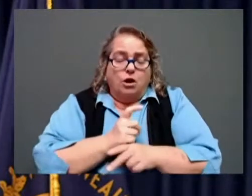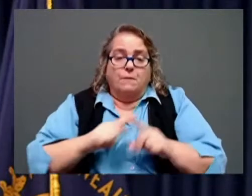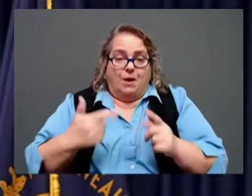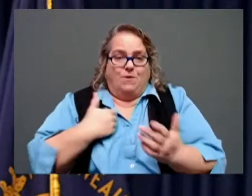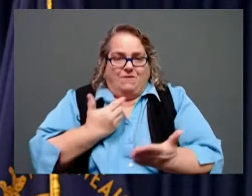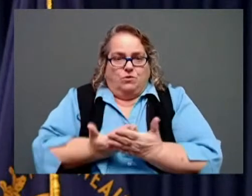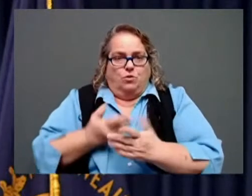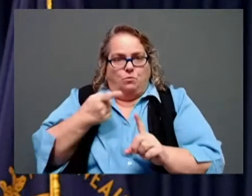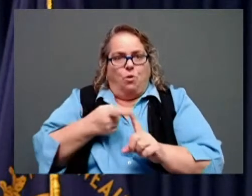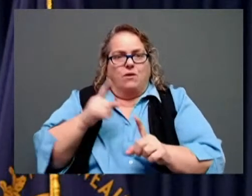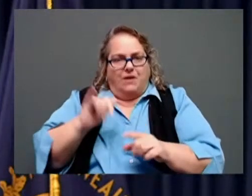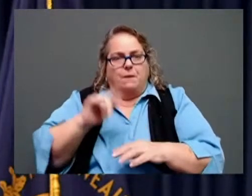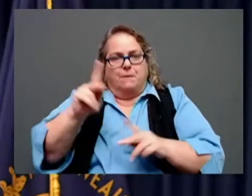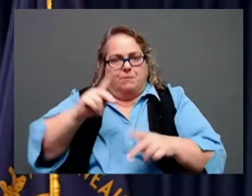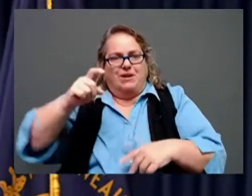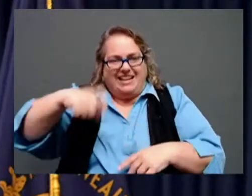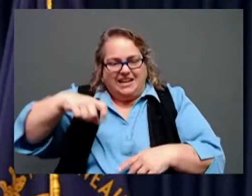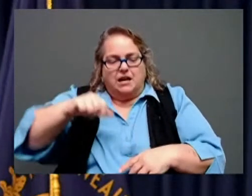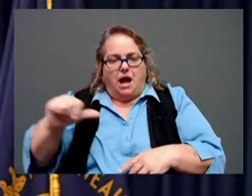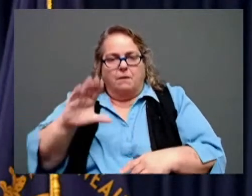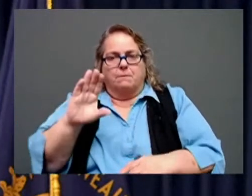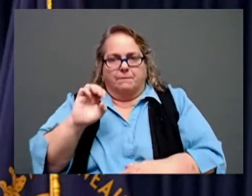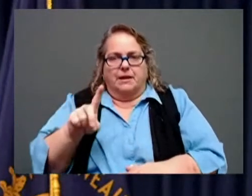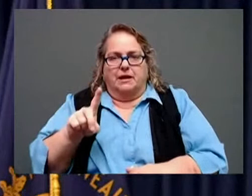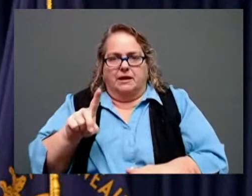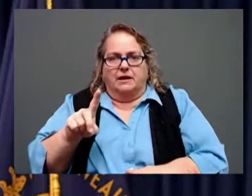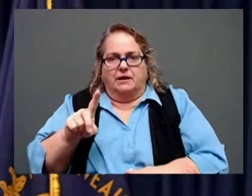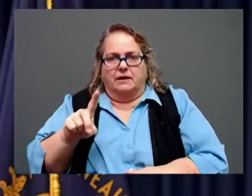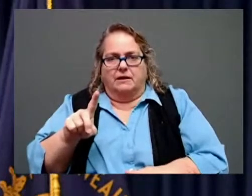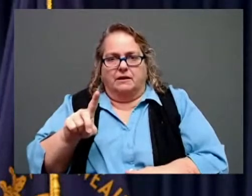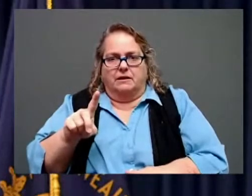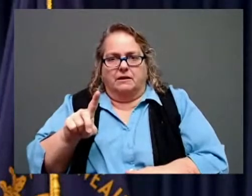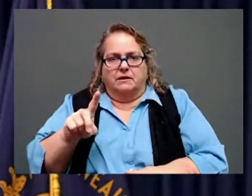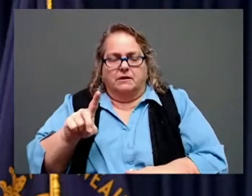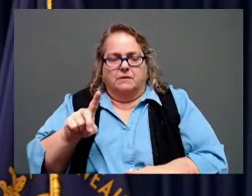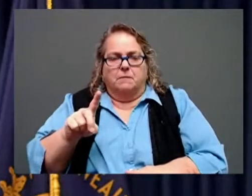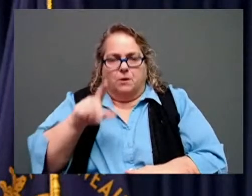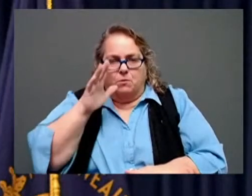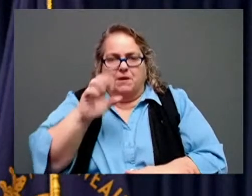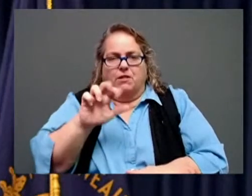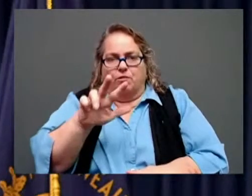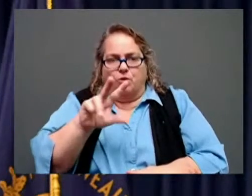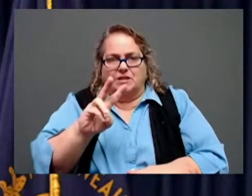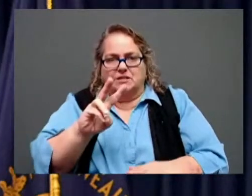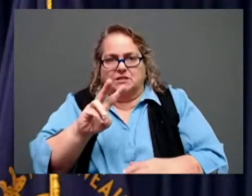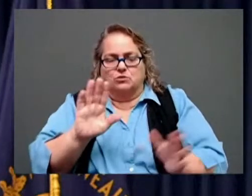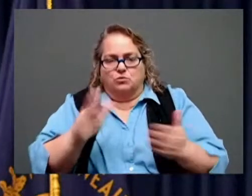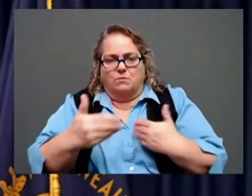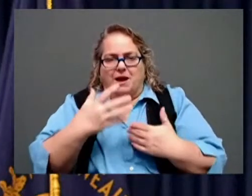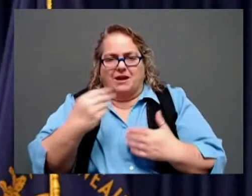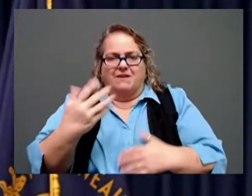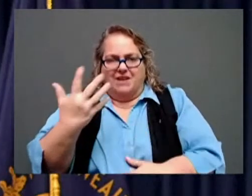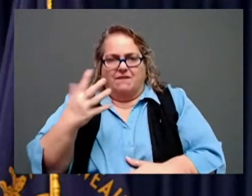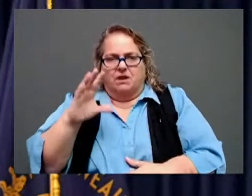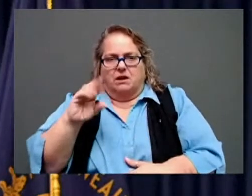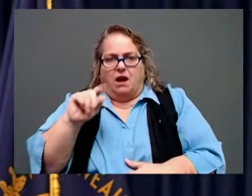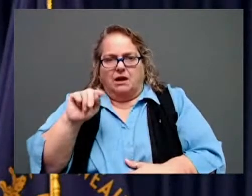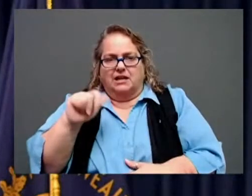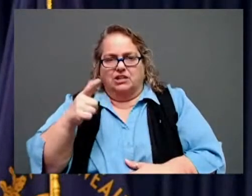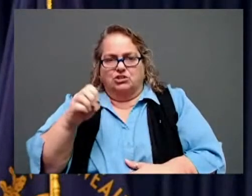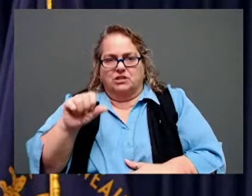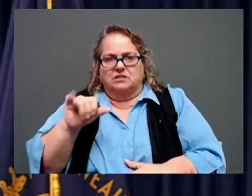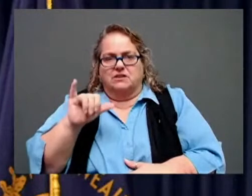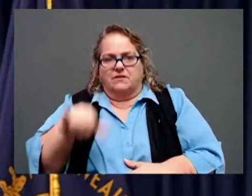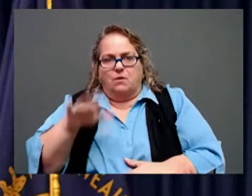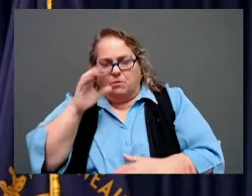need a bed. There are going to be 36 rooms and 5 cottages that are there when we get that open. That can help a lot